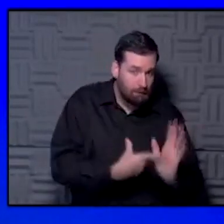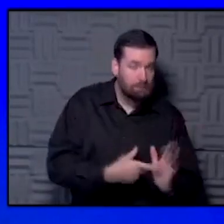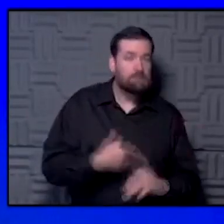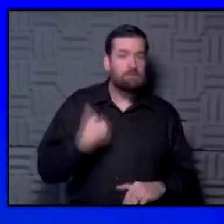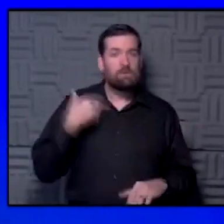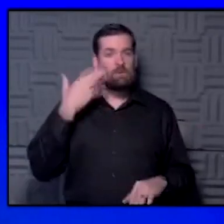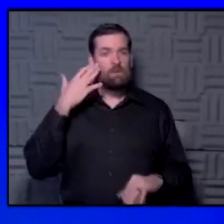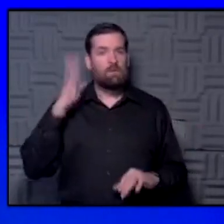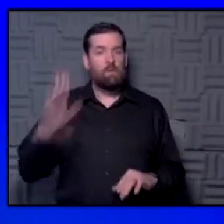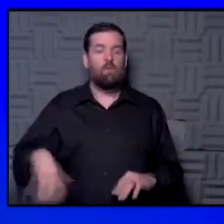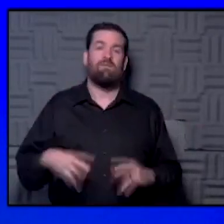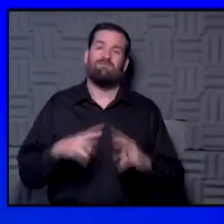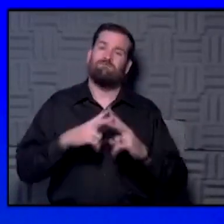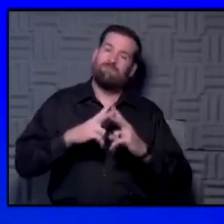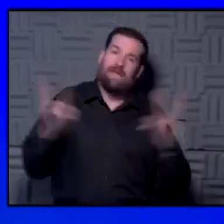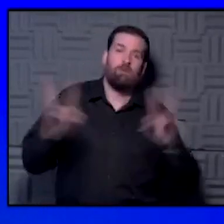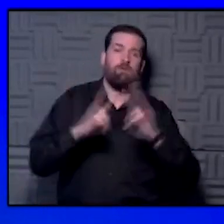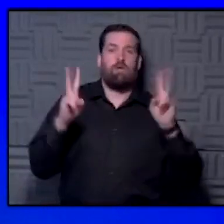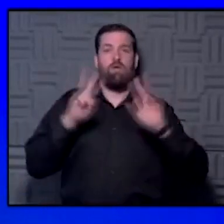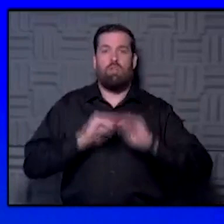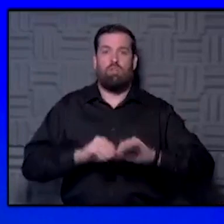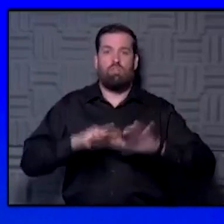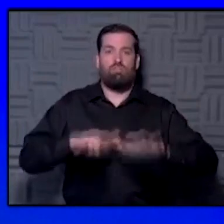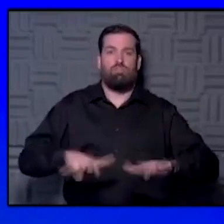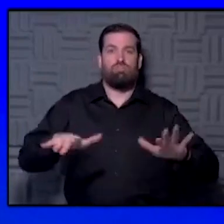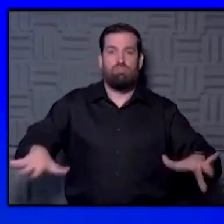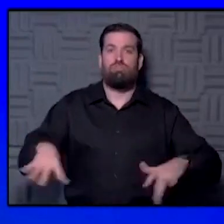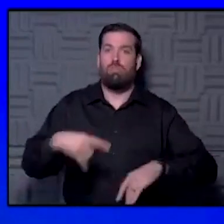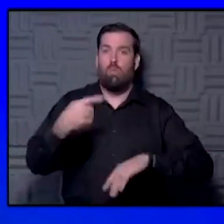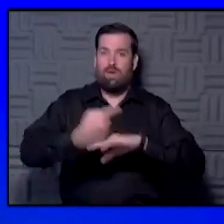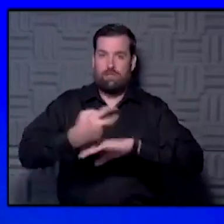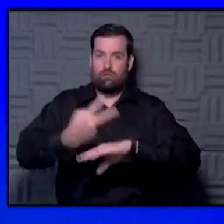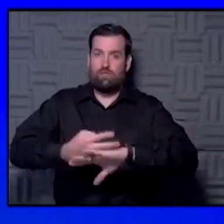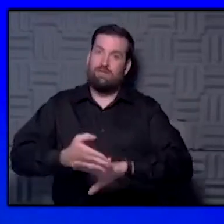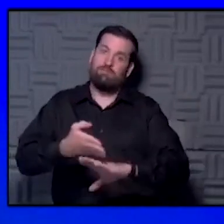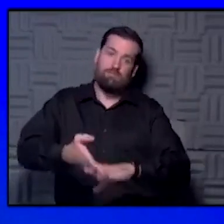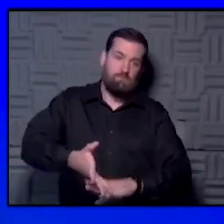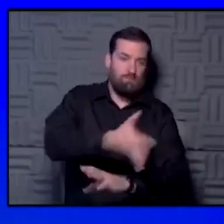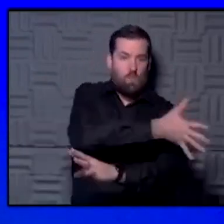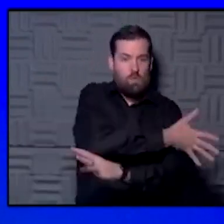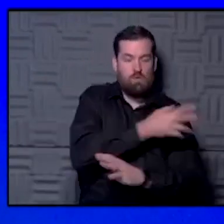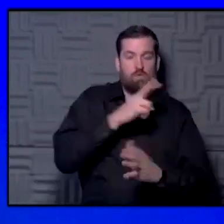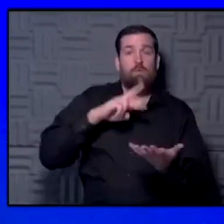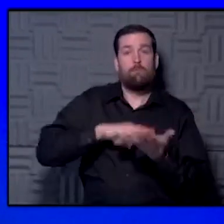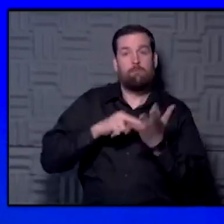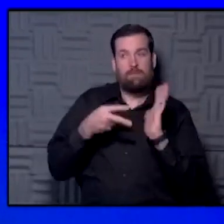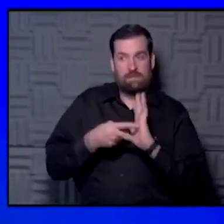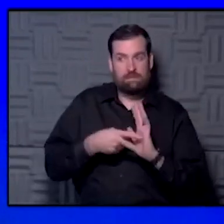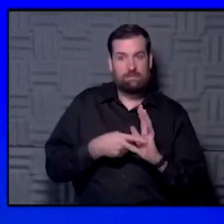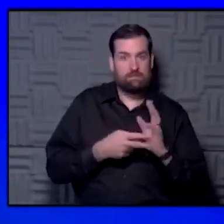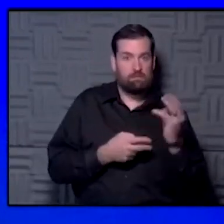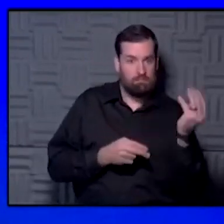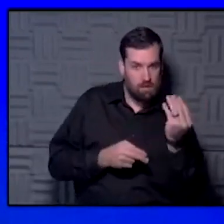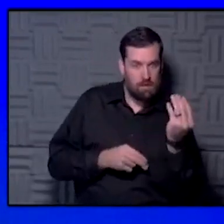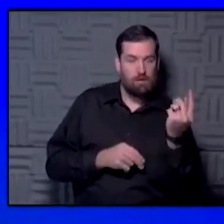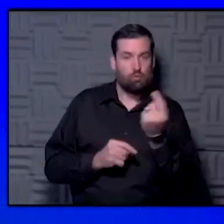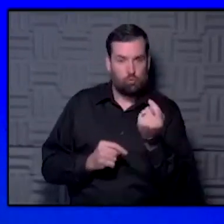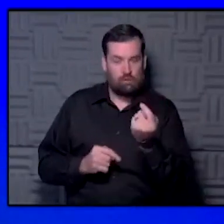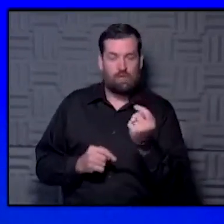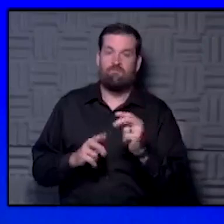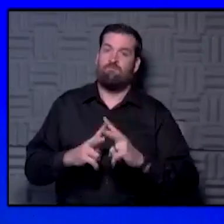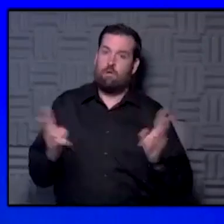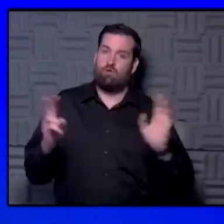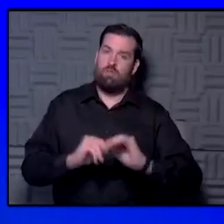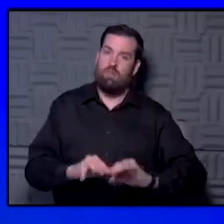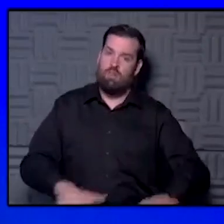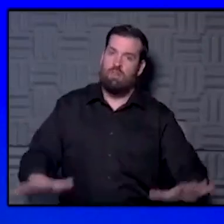you are probably very infectious 1 to 2 days prior to those symptoms. So that would put you in the Tuesday to Monday time period as well